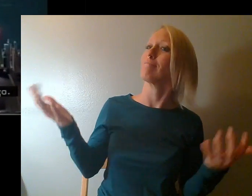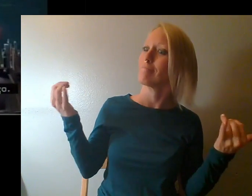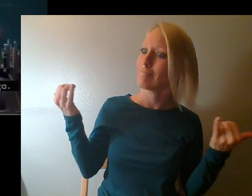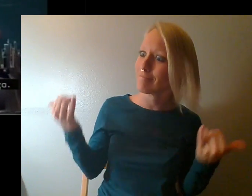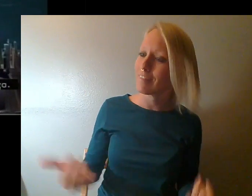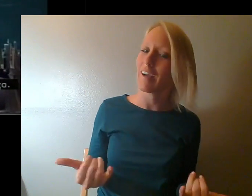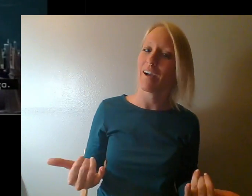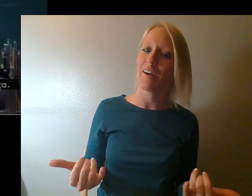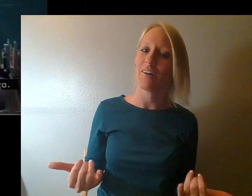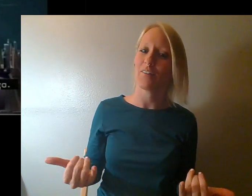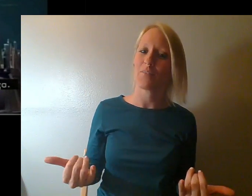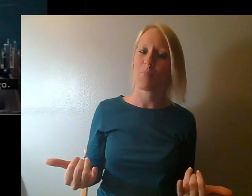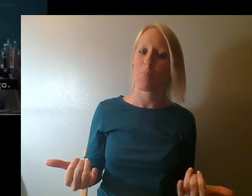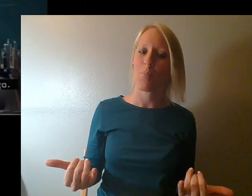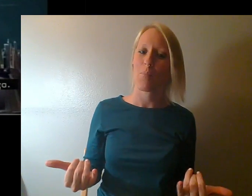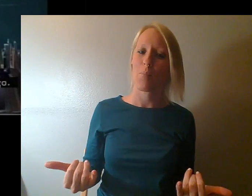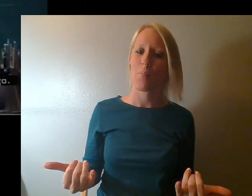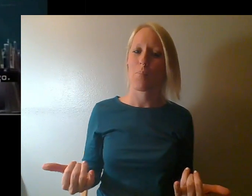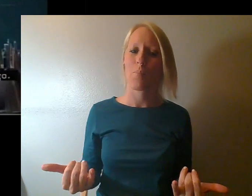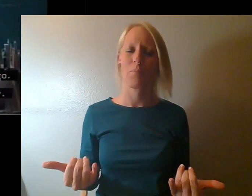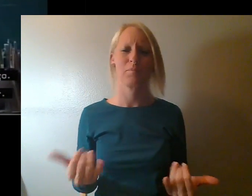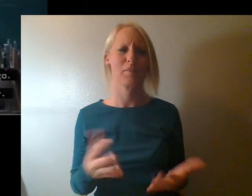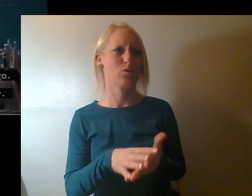float on top of its food coloring.